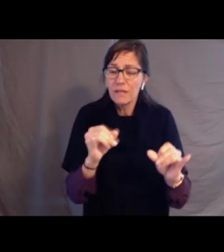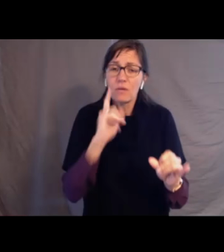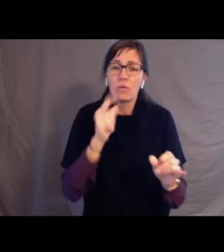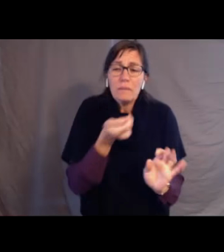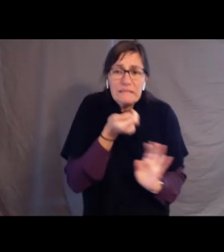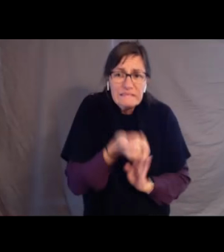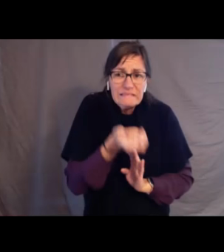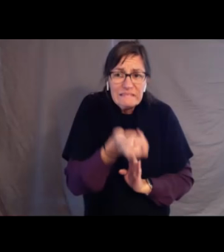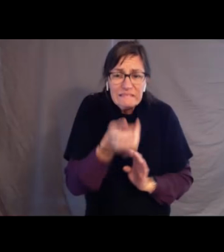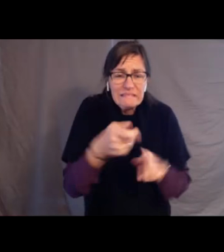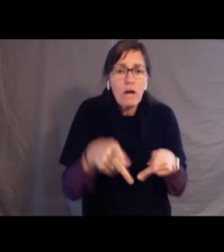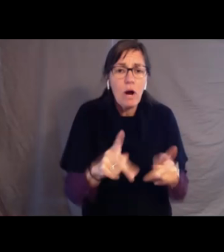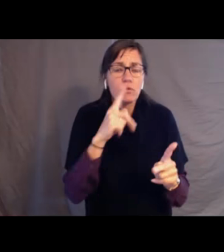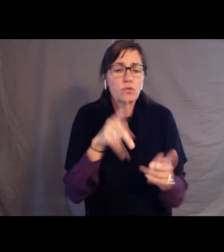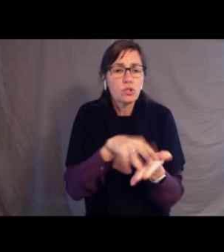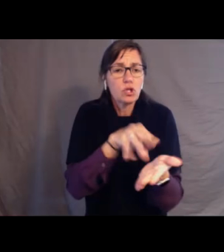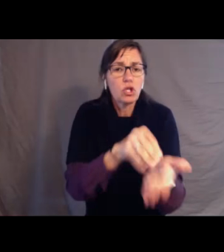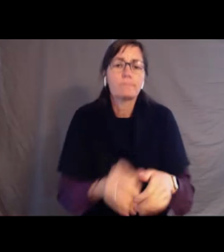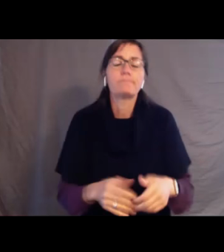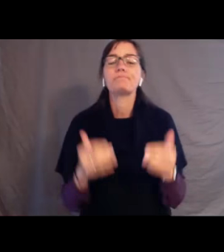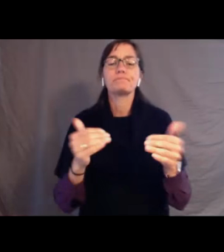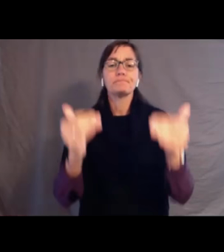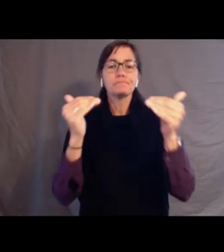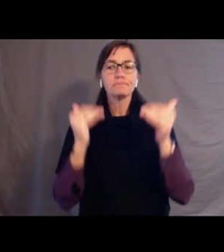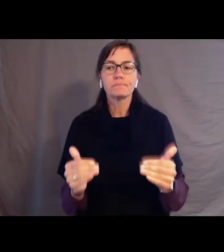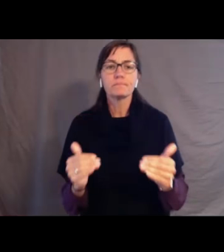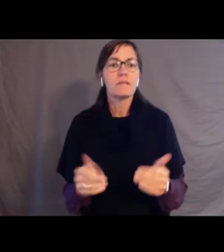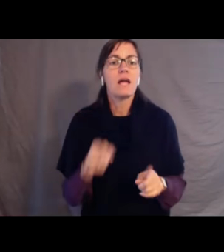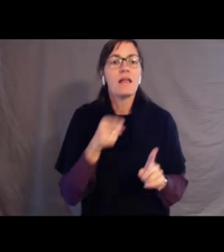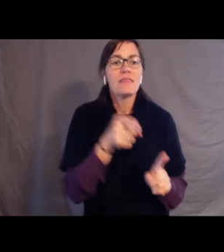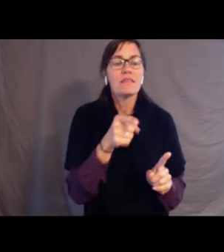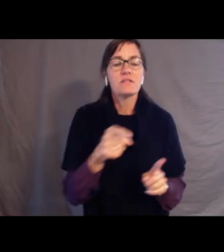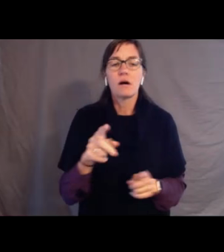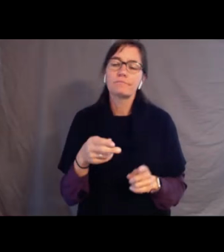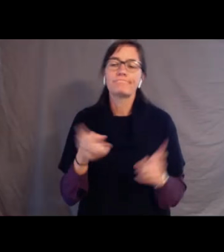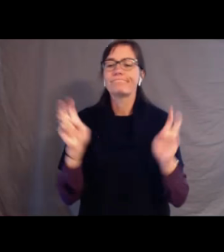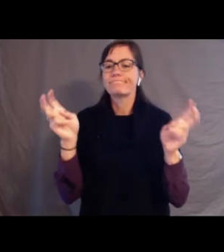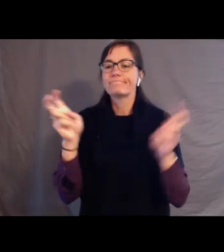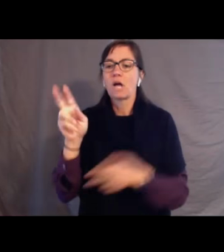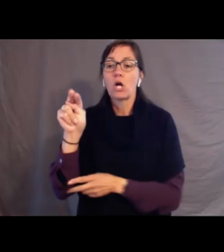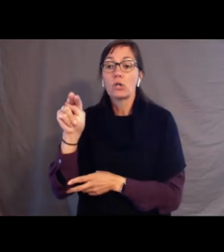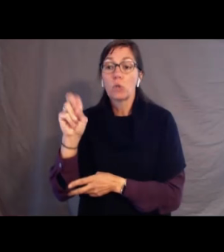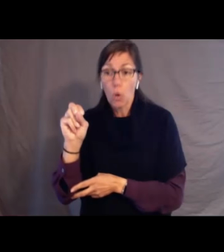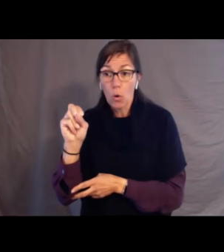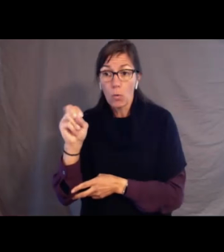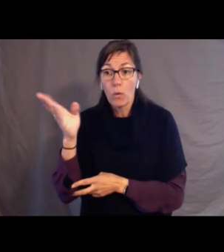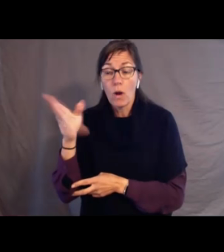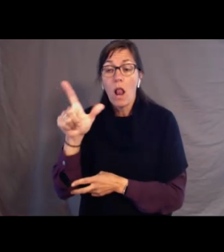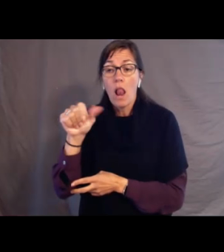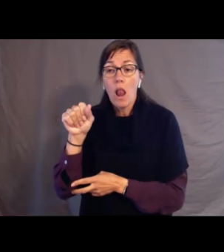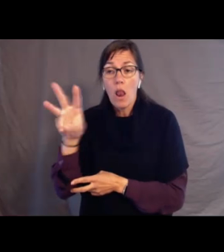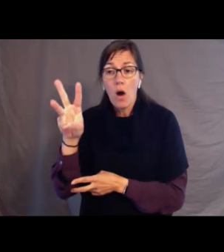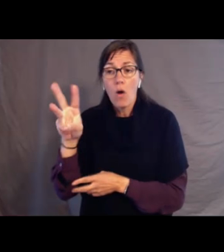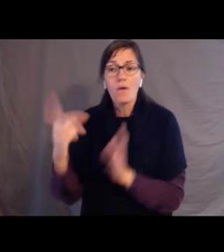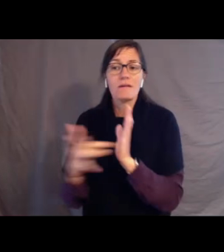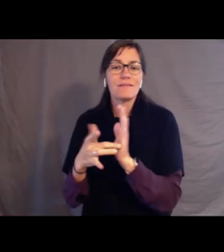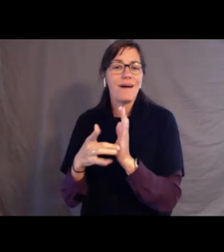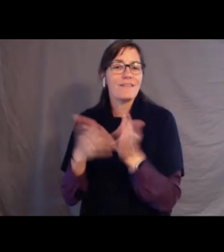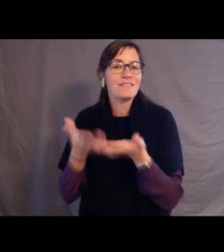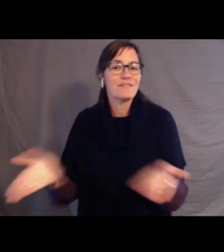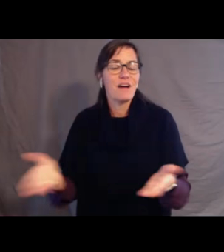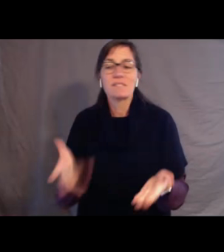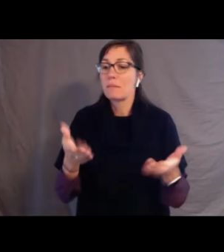just examples of some what we call no low-tech devices. It could be a simple card on a lanyard to help the child